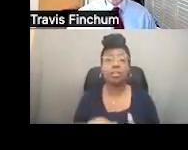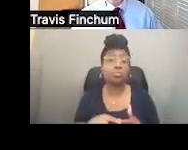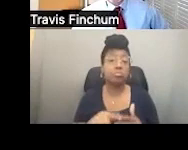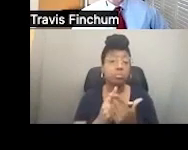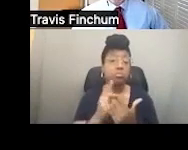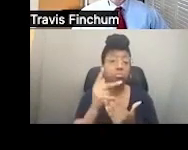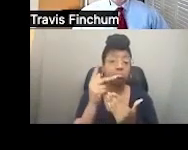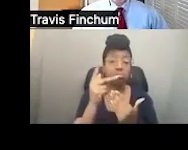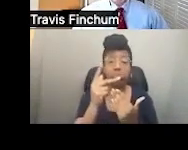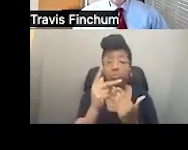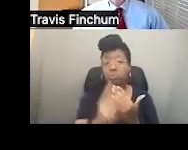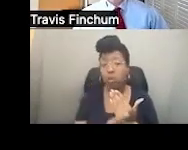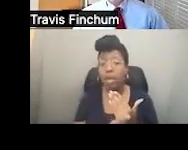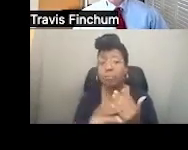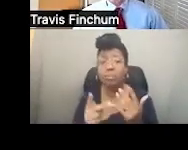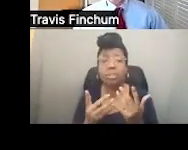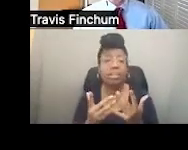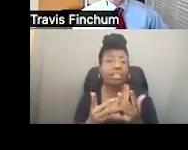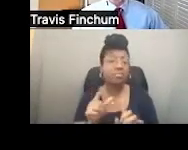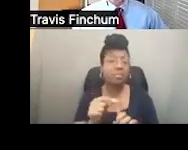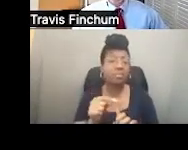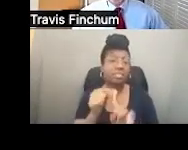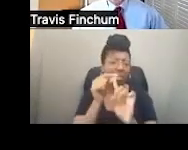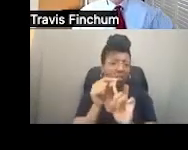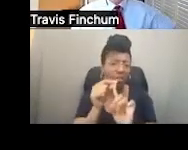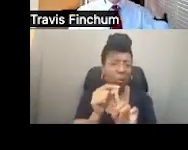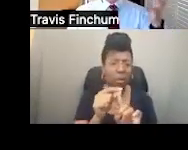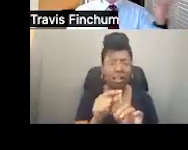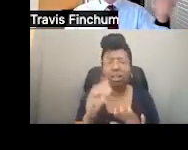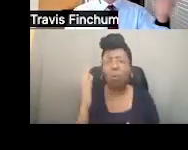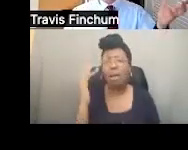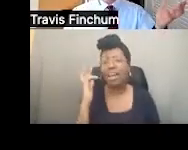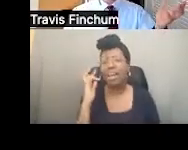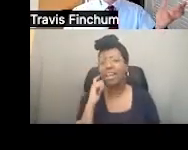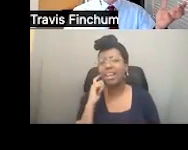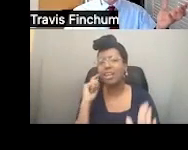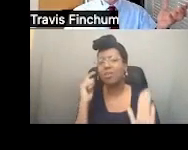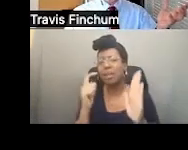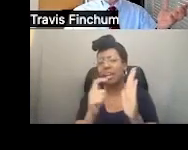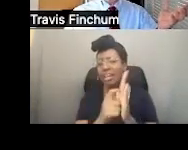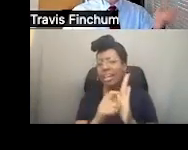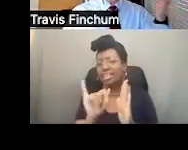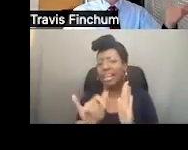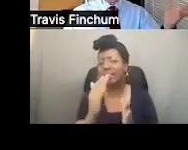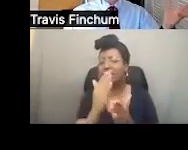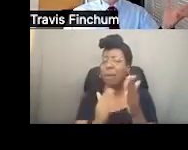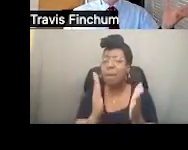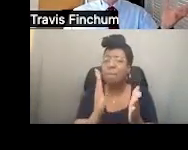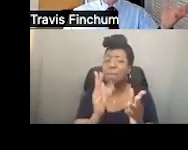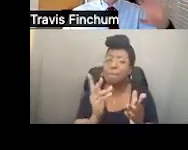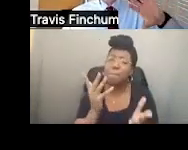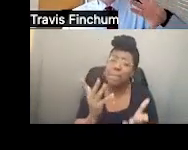these programs are pretty sophisticated in how they were established because they recognize that someone may be over the resource limit and they want